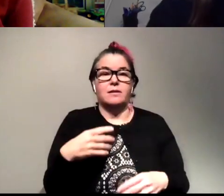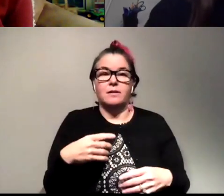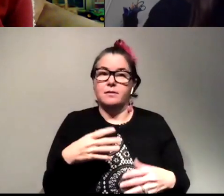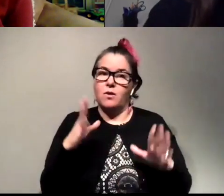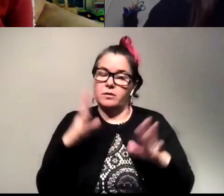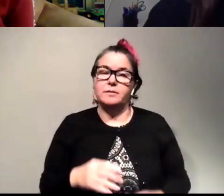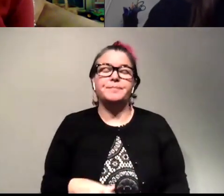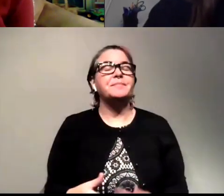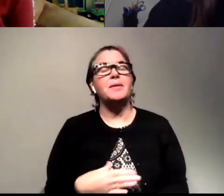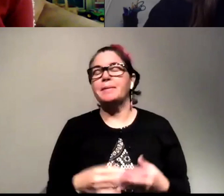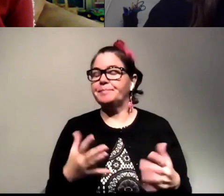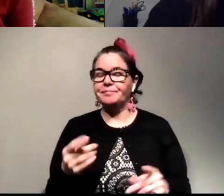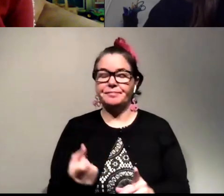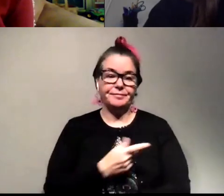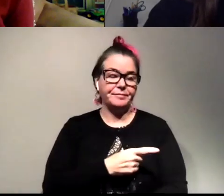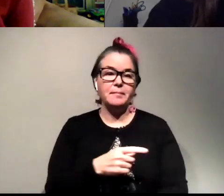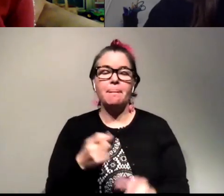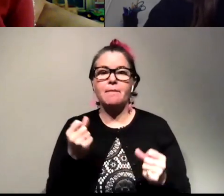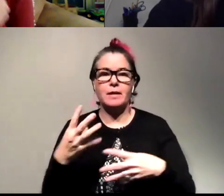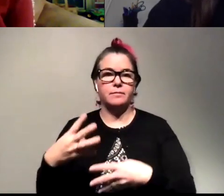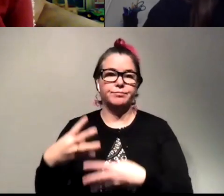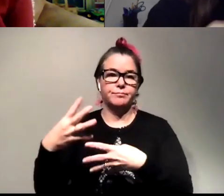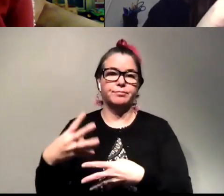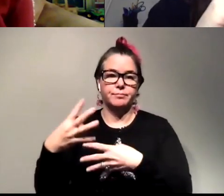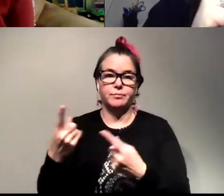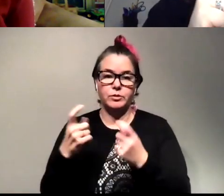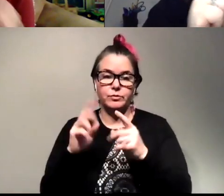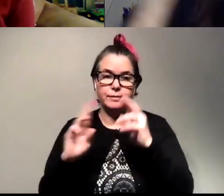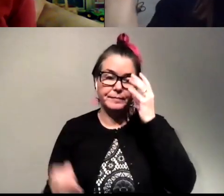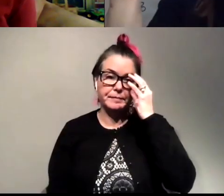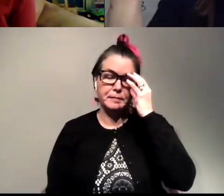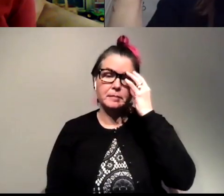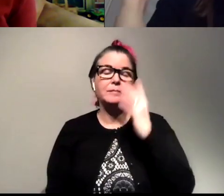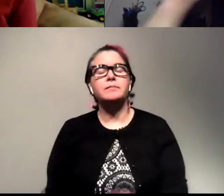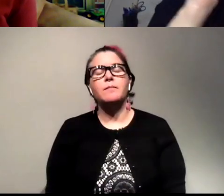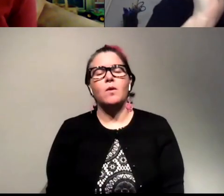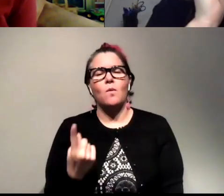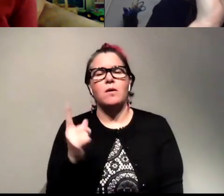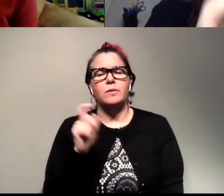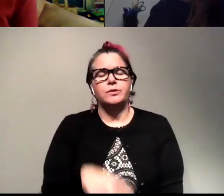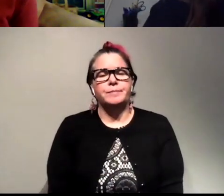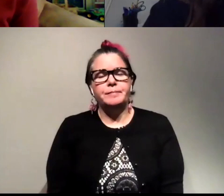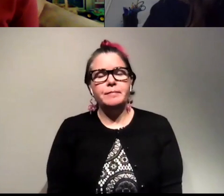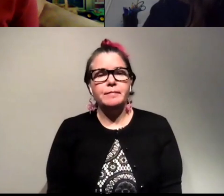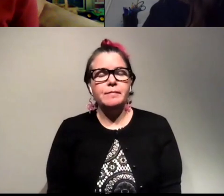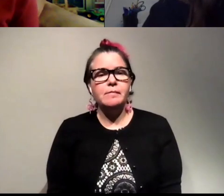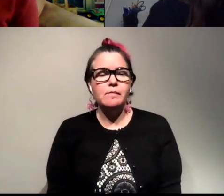awesome. Okay, so we have lots of questions here. So one question is,